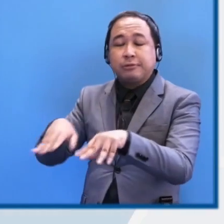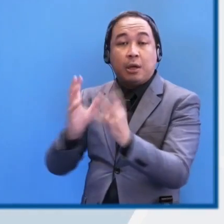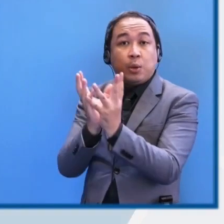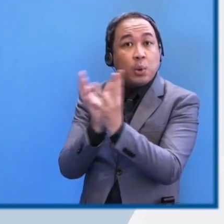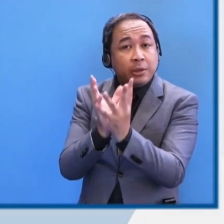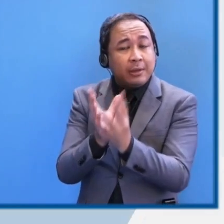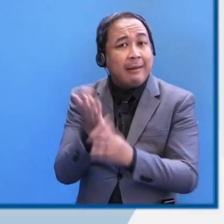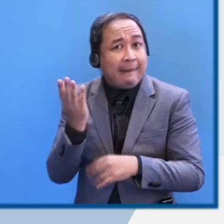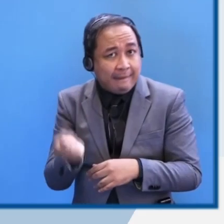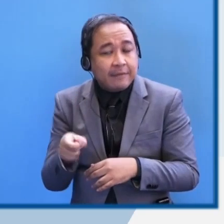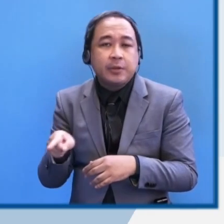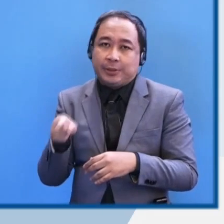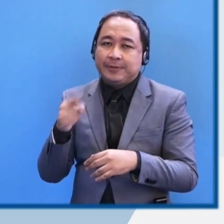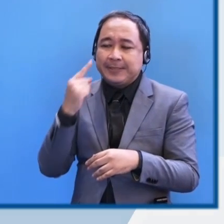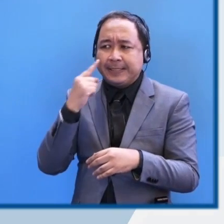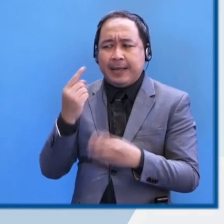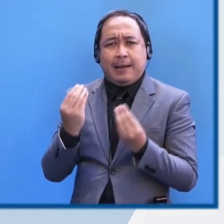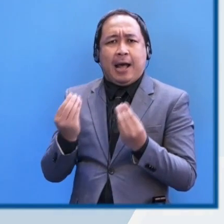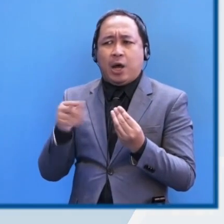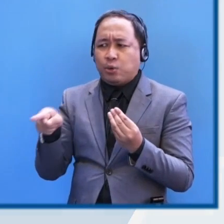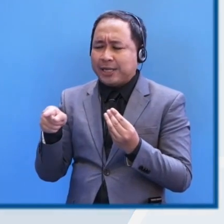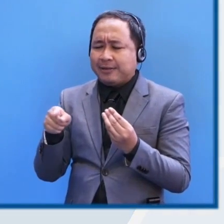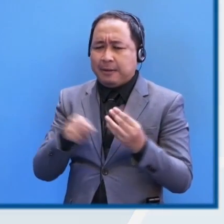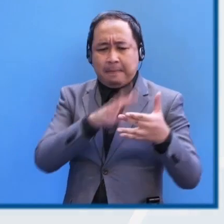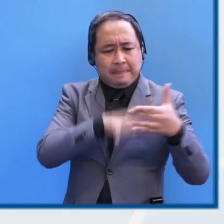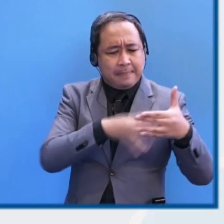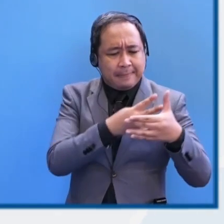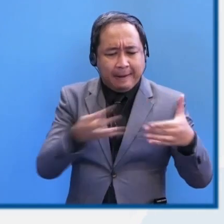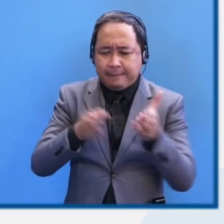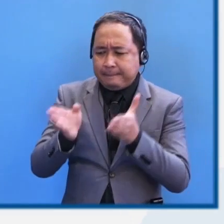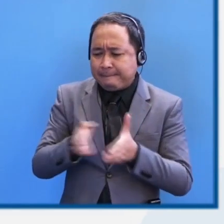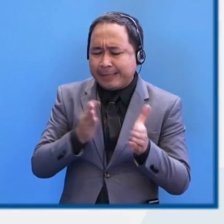of the realizing the community's plans, and locating